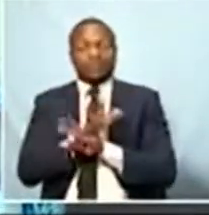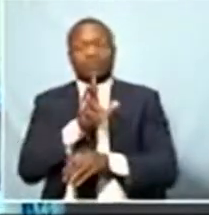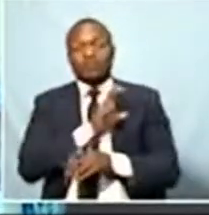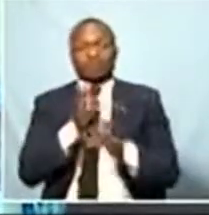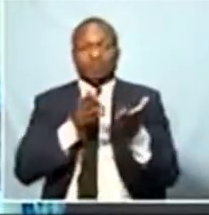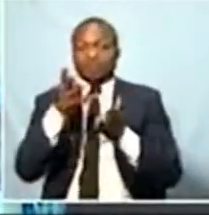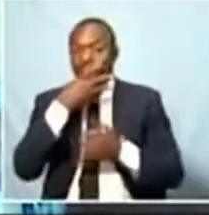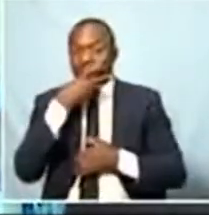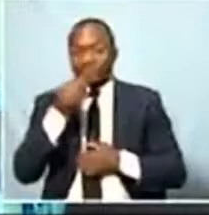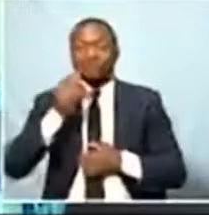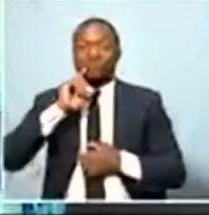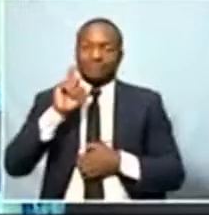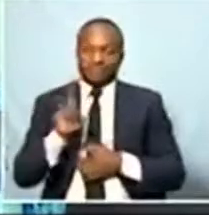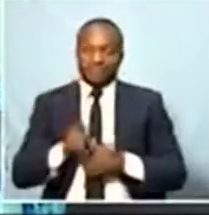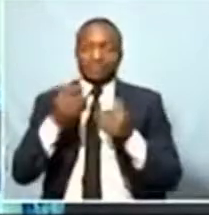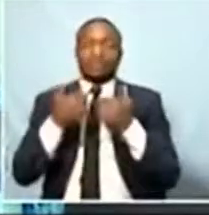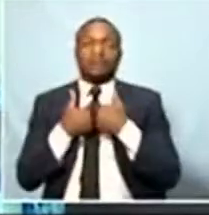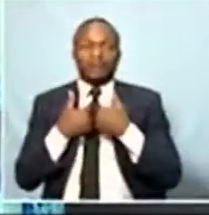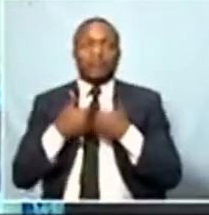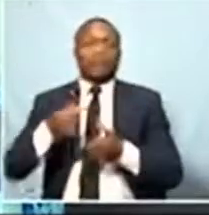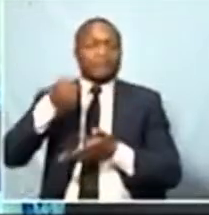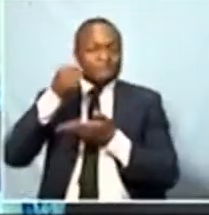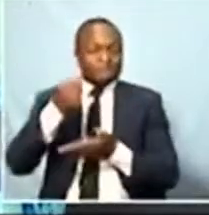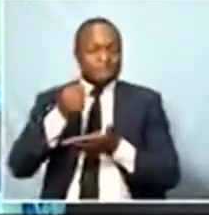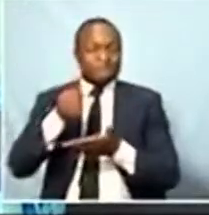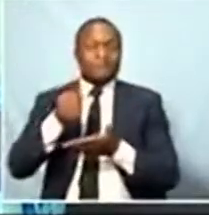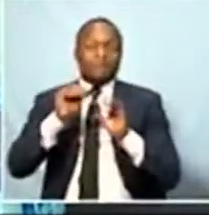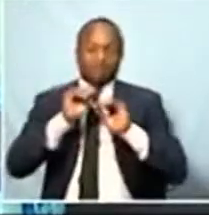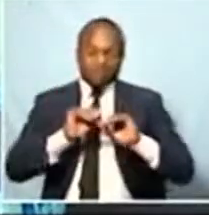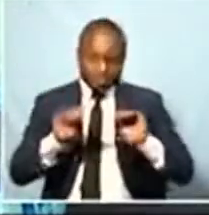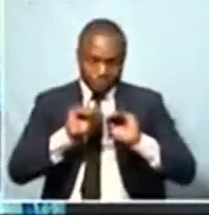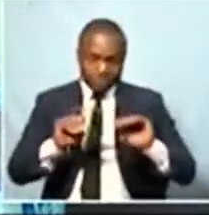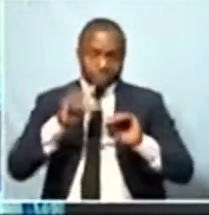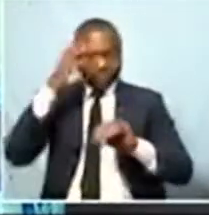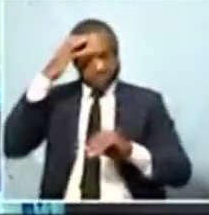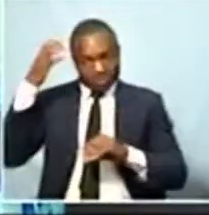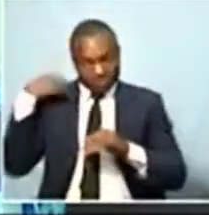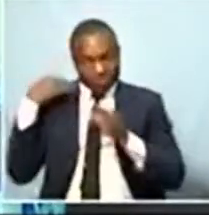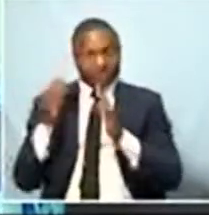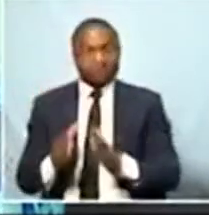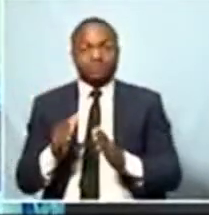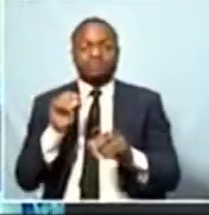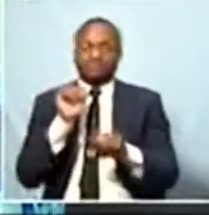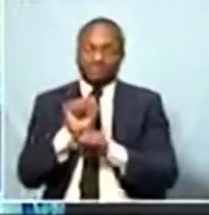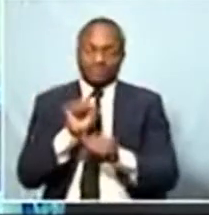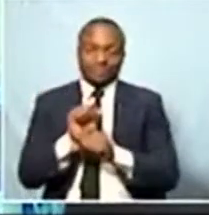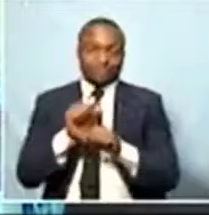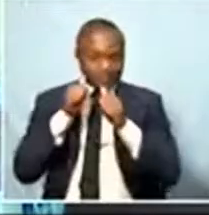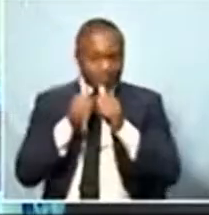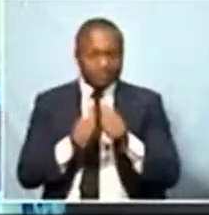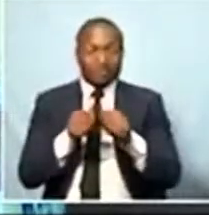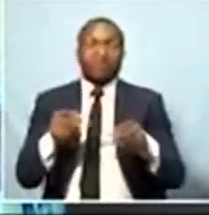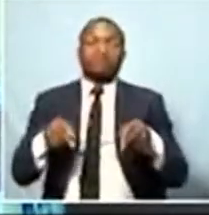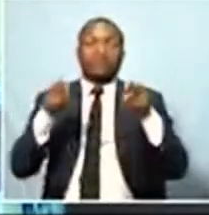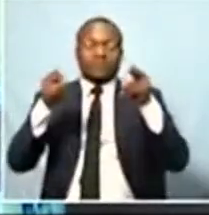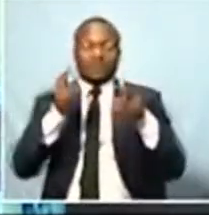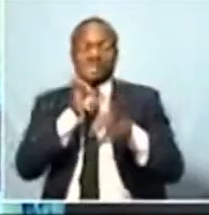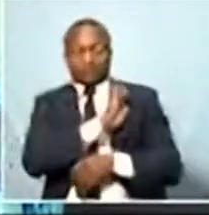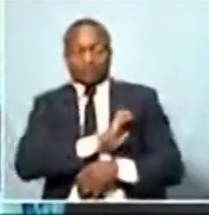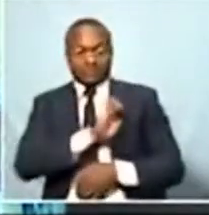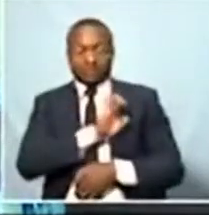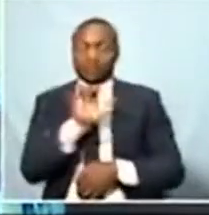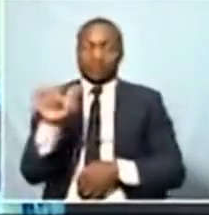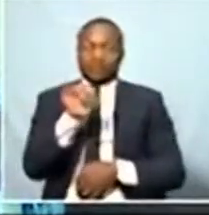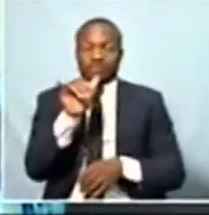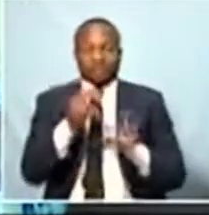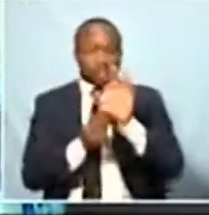Commission should have budgeted for capacity building for officers to operate within the highest ethical standards that